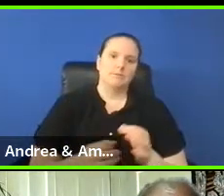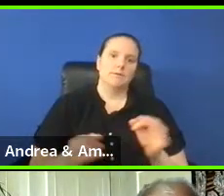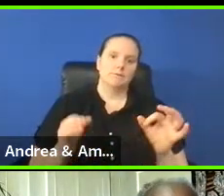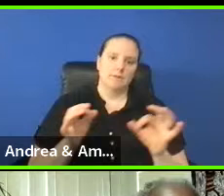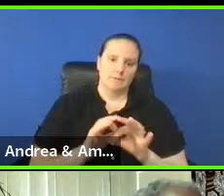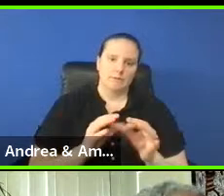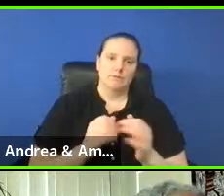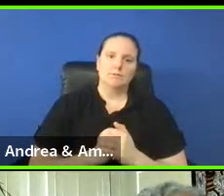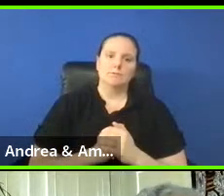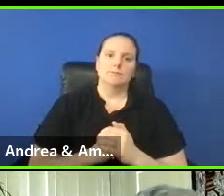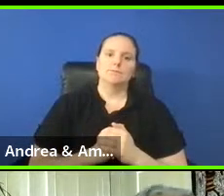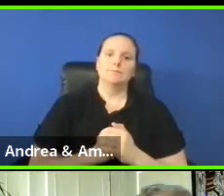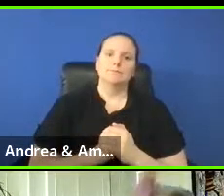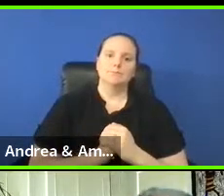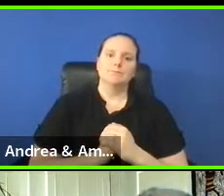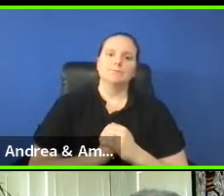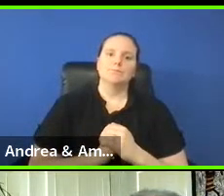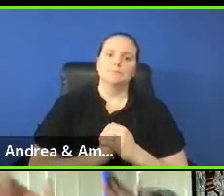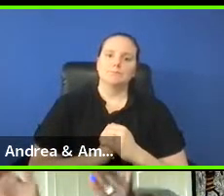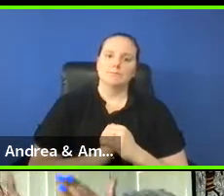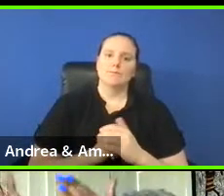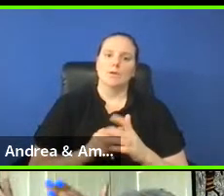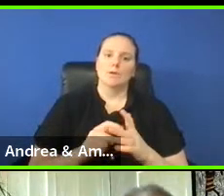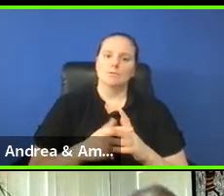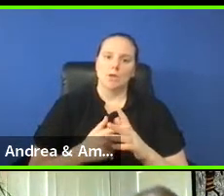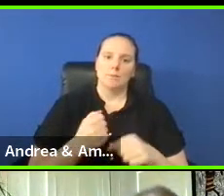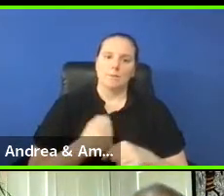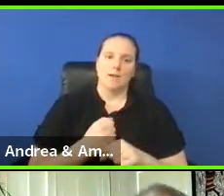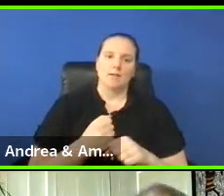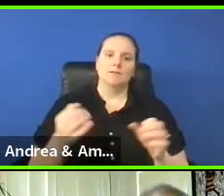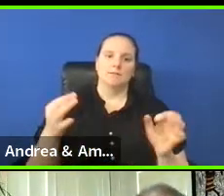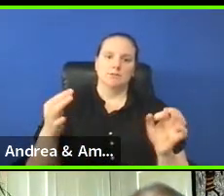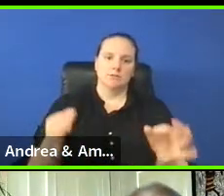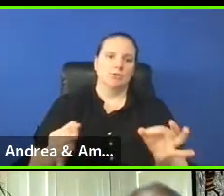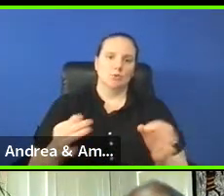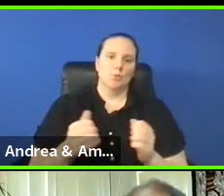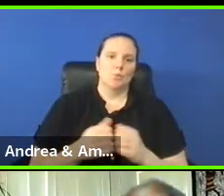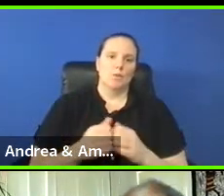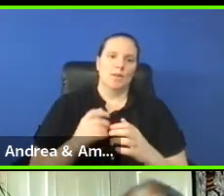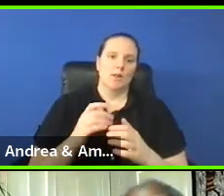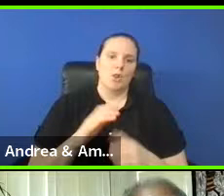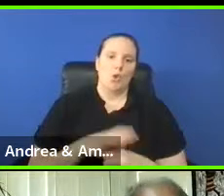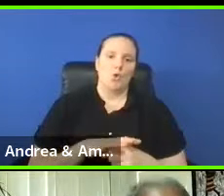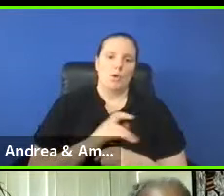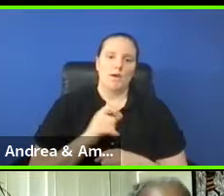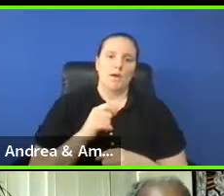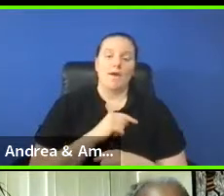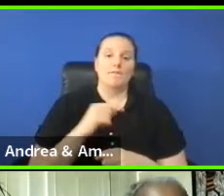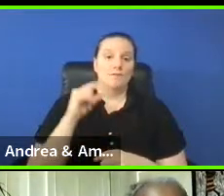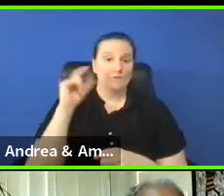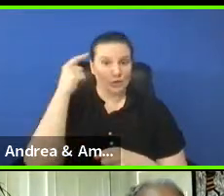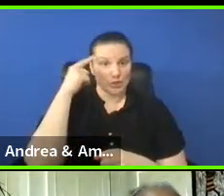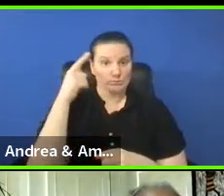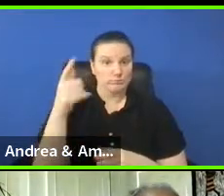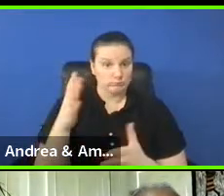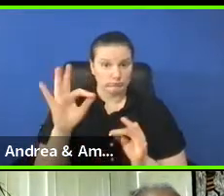as we start getting to those points where we're making decisions with our local governments. Thank you. Okay. I